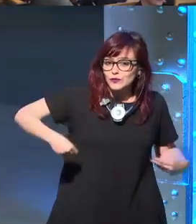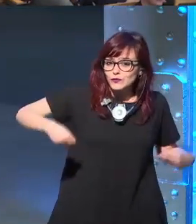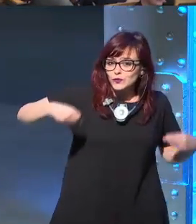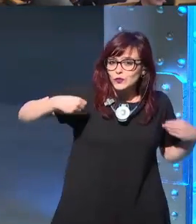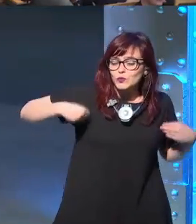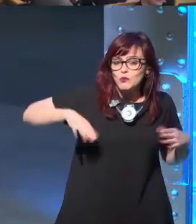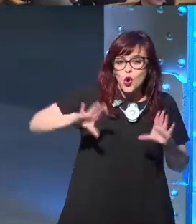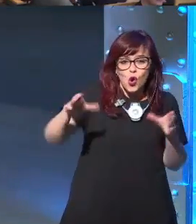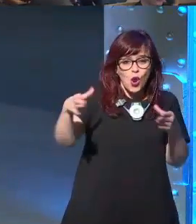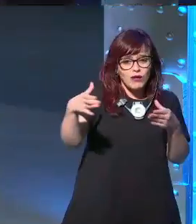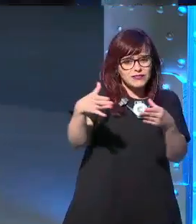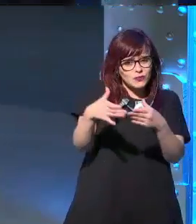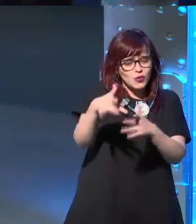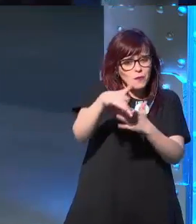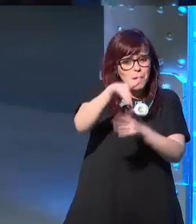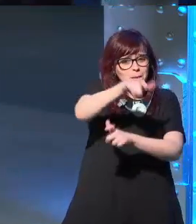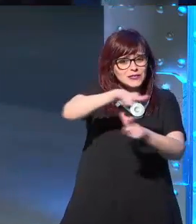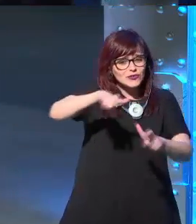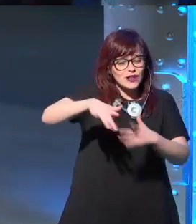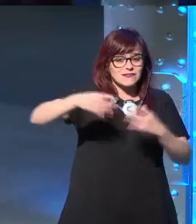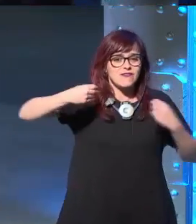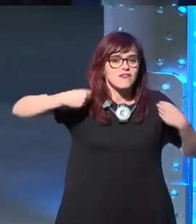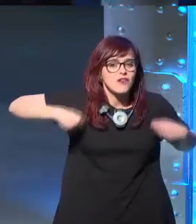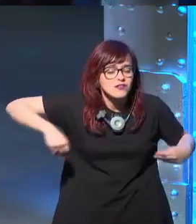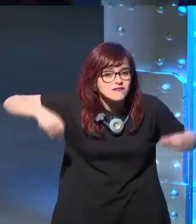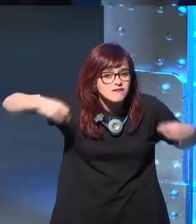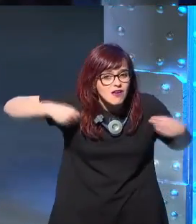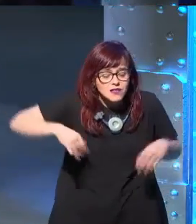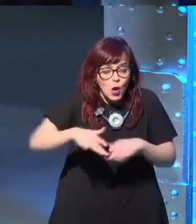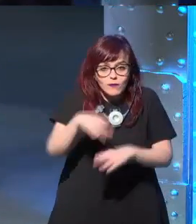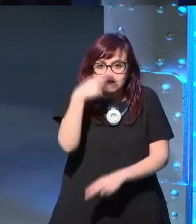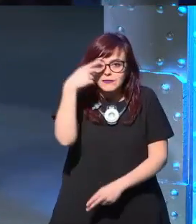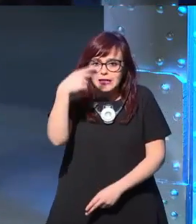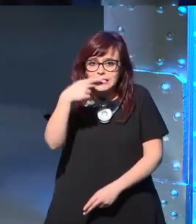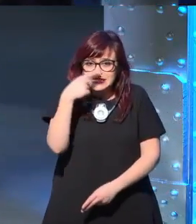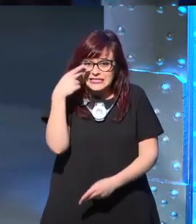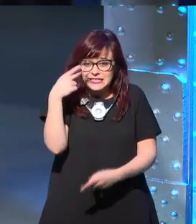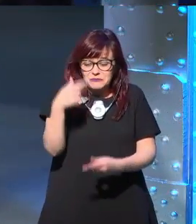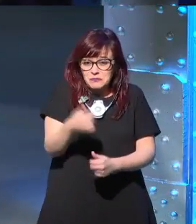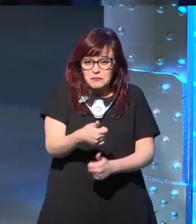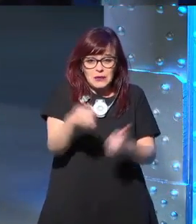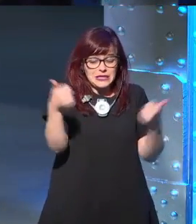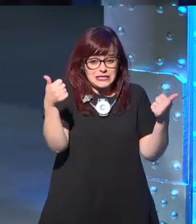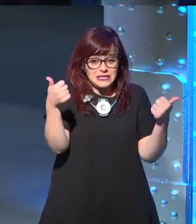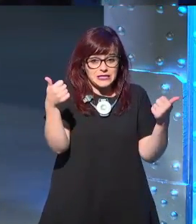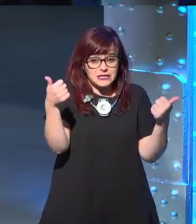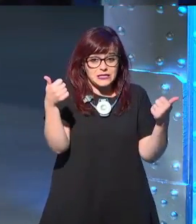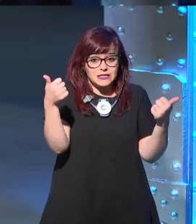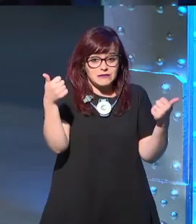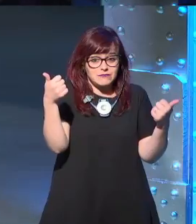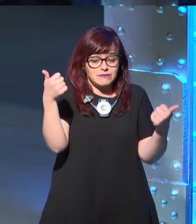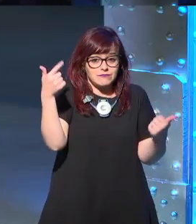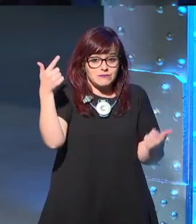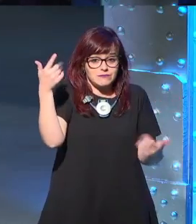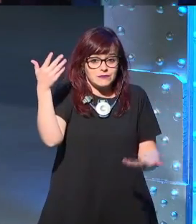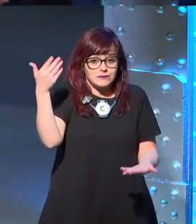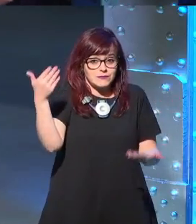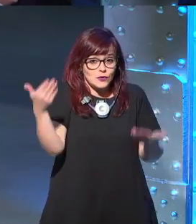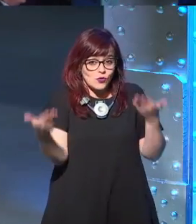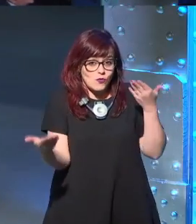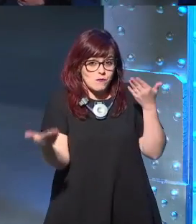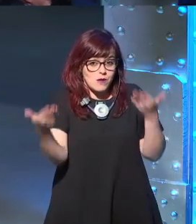interests, even more so than in Florence. There's Luca Pacioli, the mathematician, Dado Bernanke, the architect. There's poets